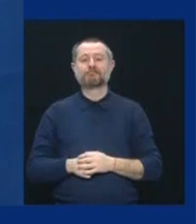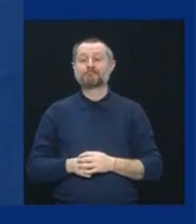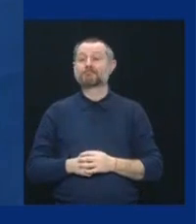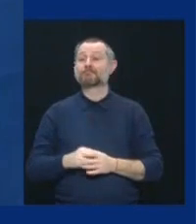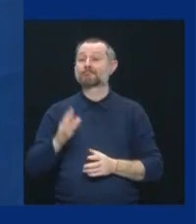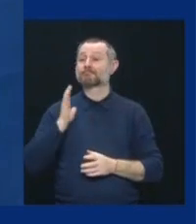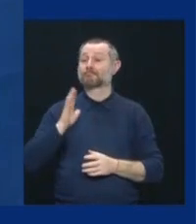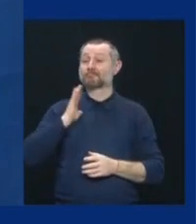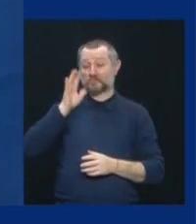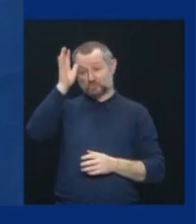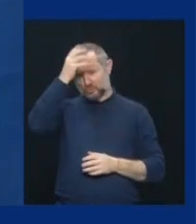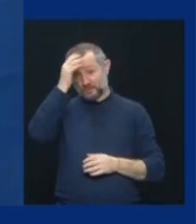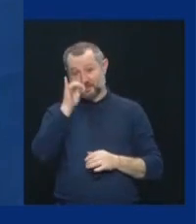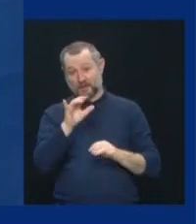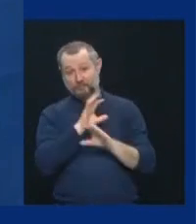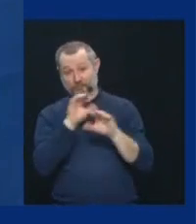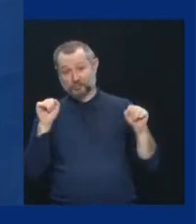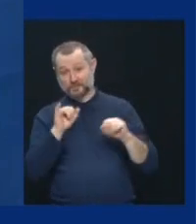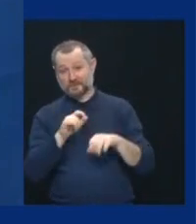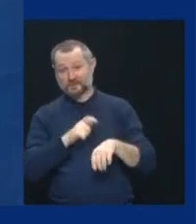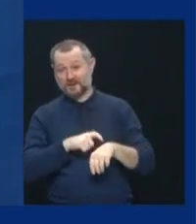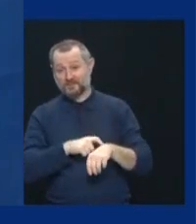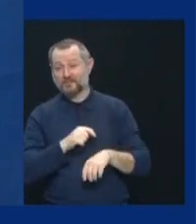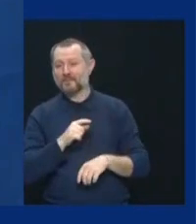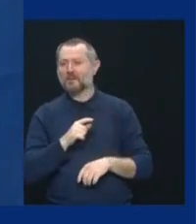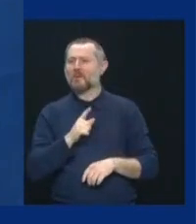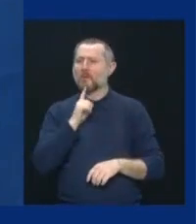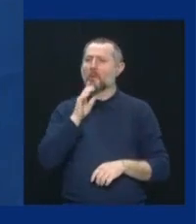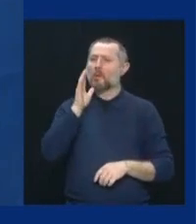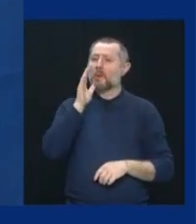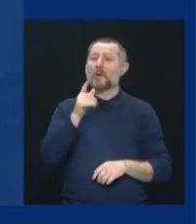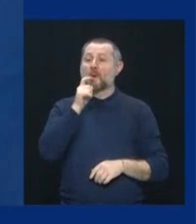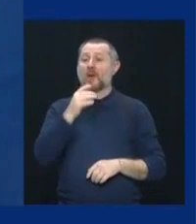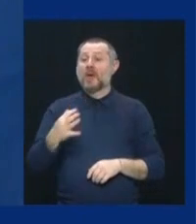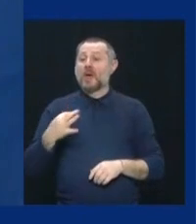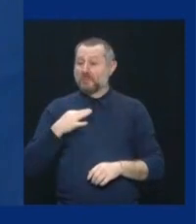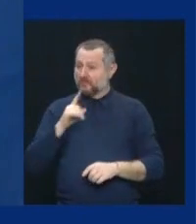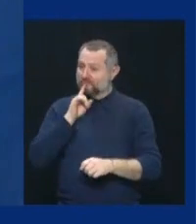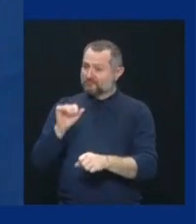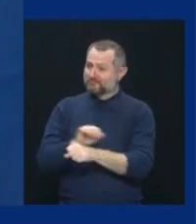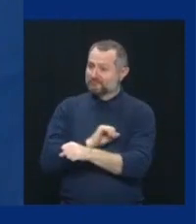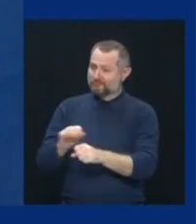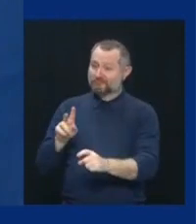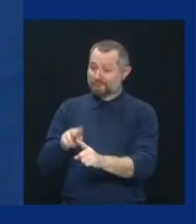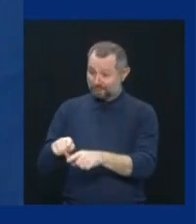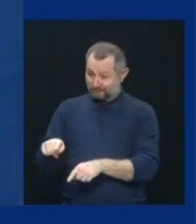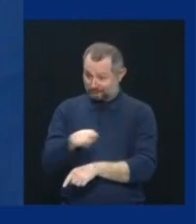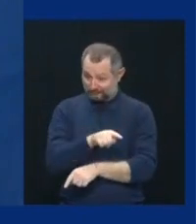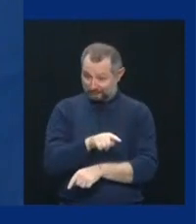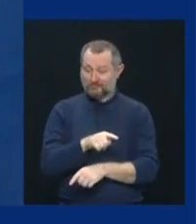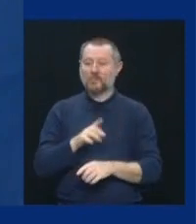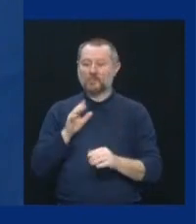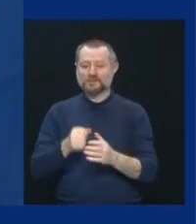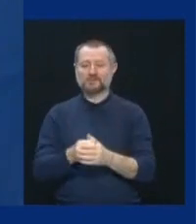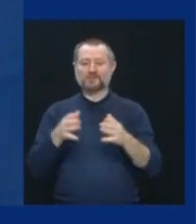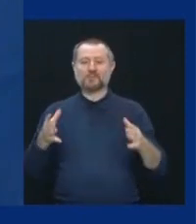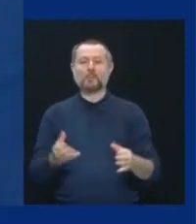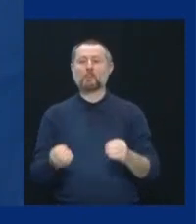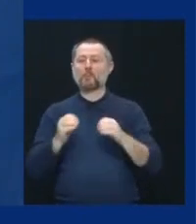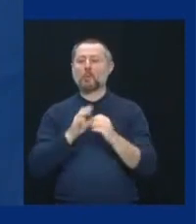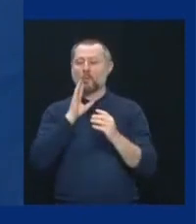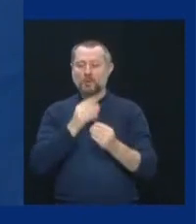administration had said they were increasing eligibility and they were going to increase the supply of the